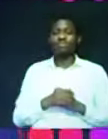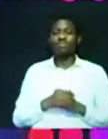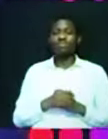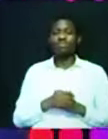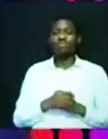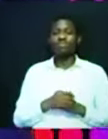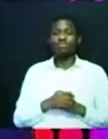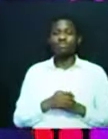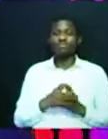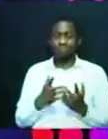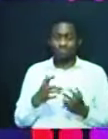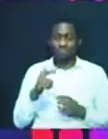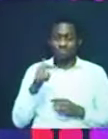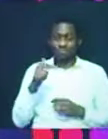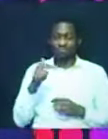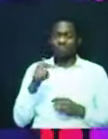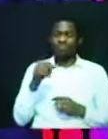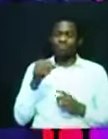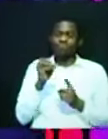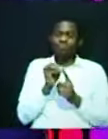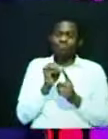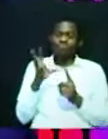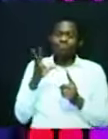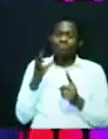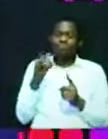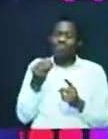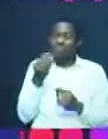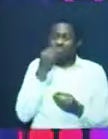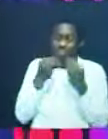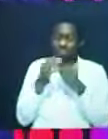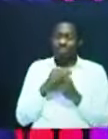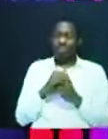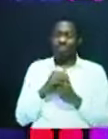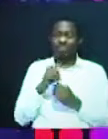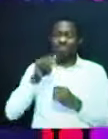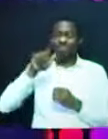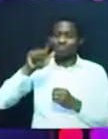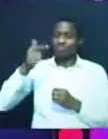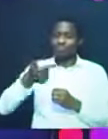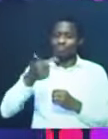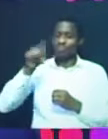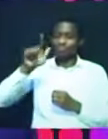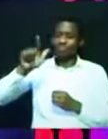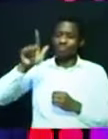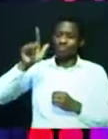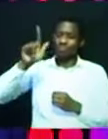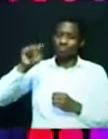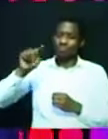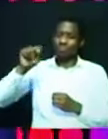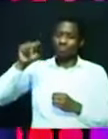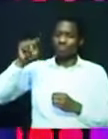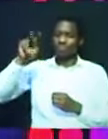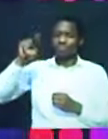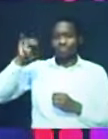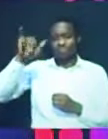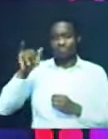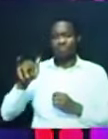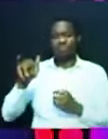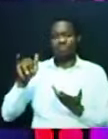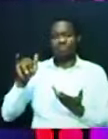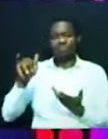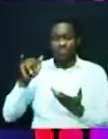Na glutton. Edidie mroso. Wisdom. Nyansa. Is proved right by her deeds. Nyansan